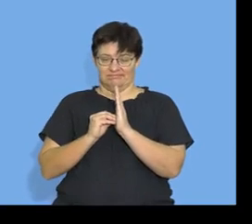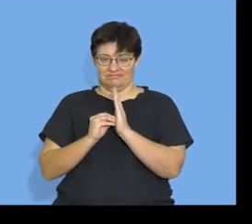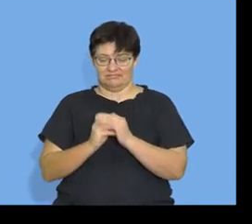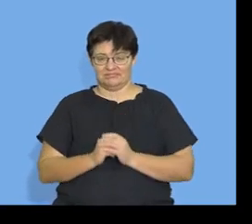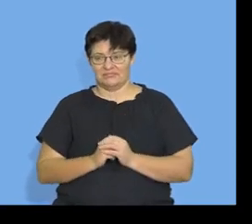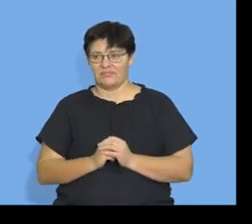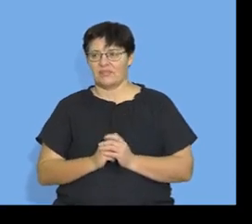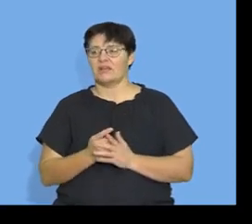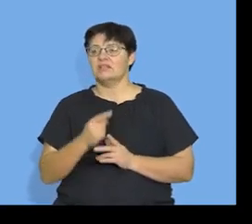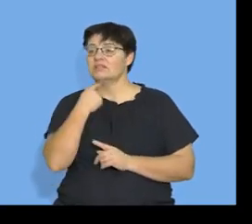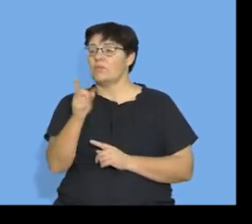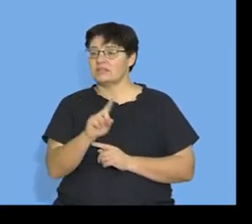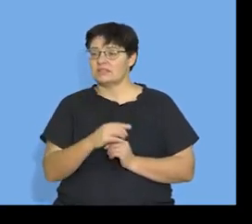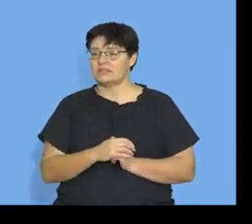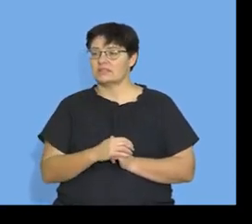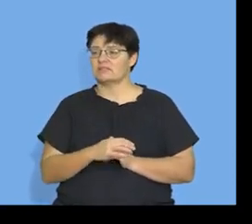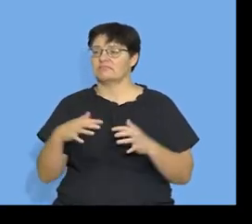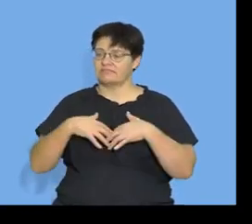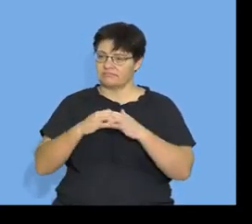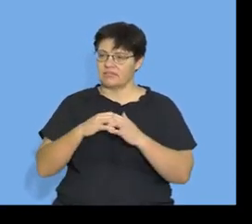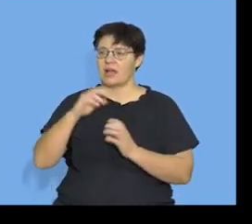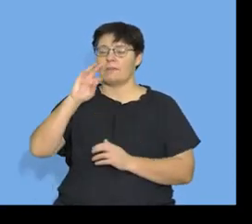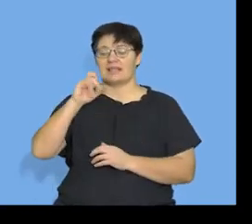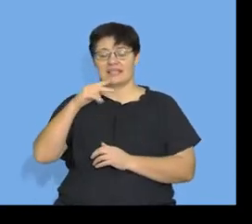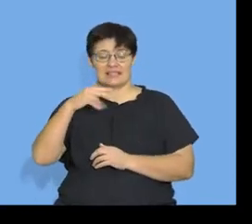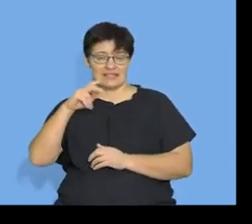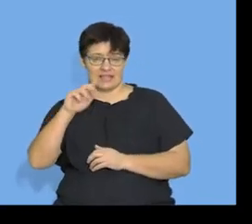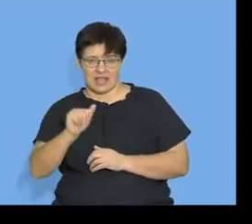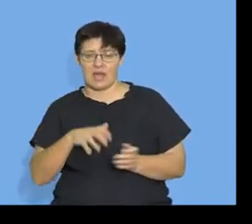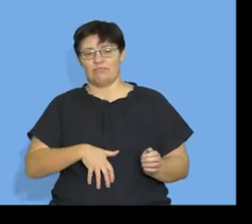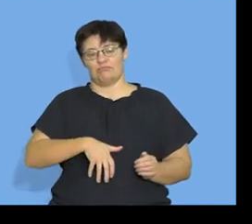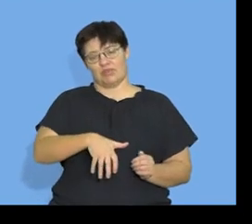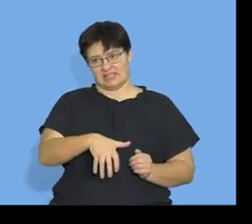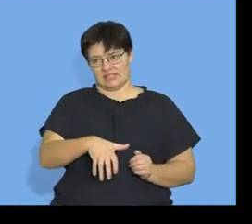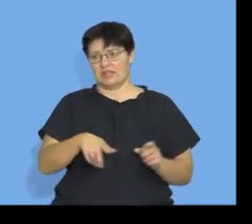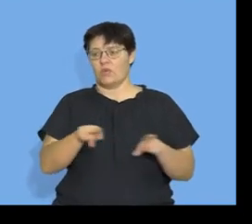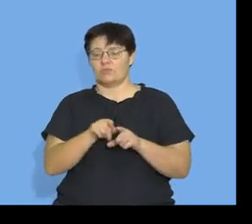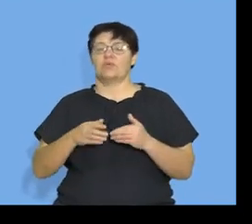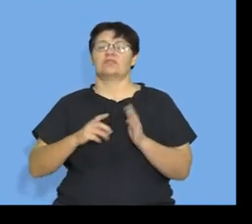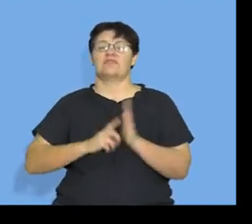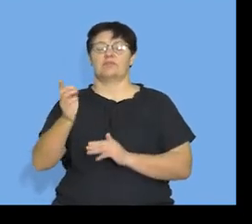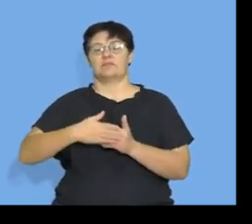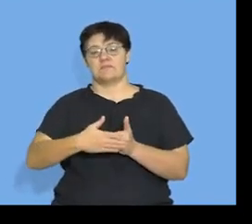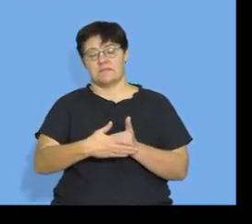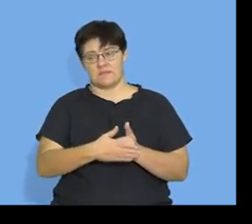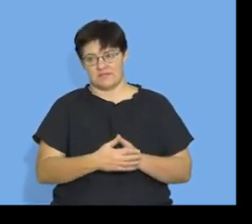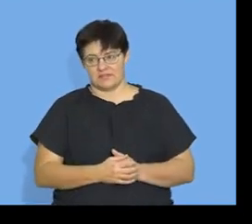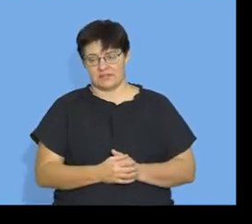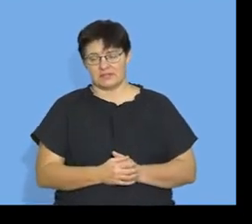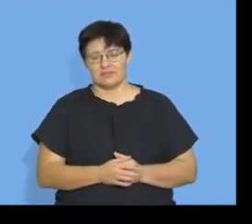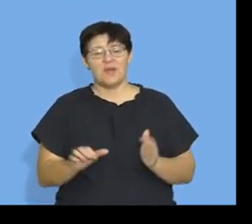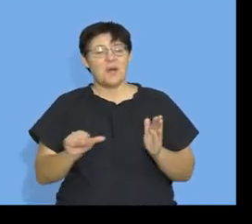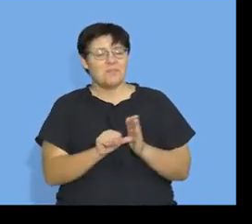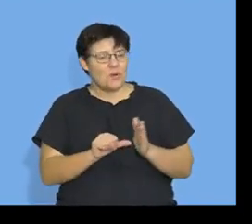post-implantation. And so we refer to that as the formation of the placenta and pregnancy and further development. So it's important